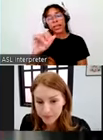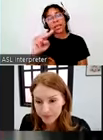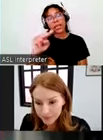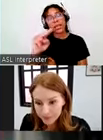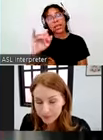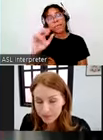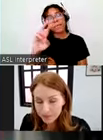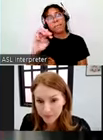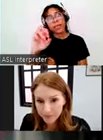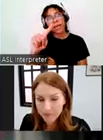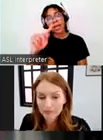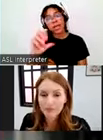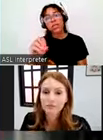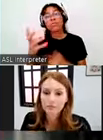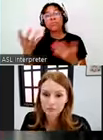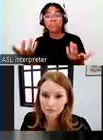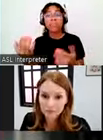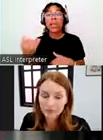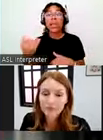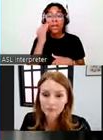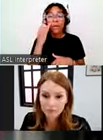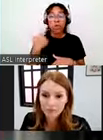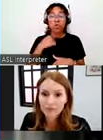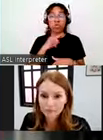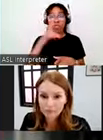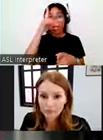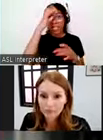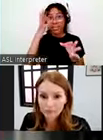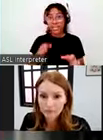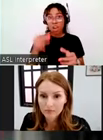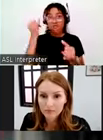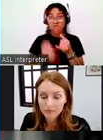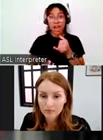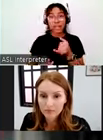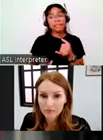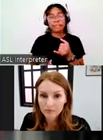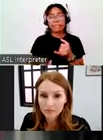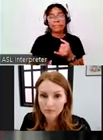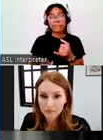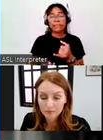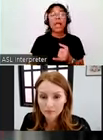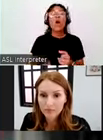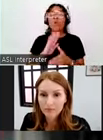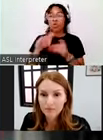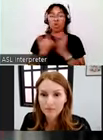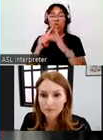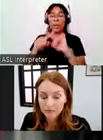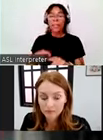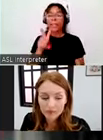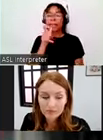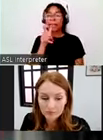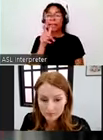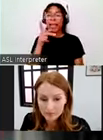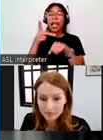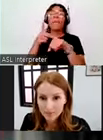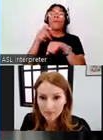but we are not the decision makers or the implementers. This is really in the hands of Puerto Rico, the government of Puerto Rico,